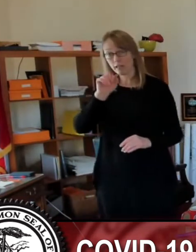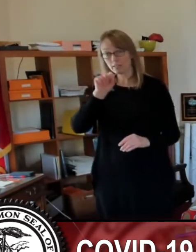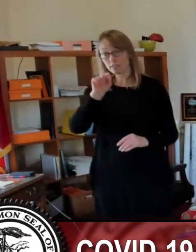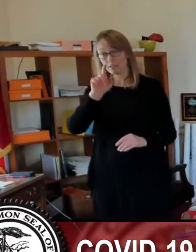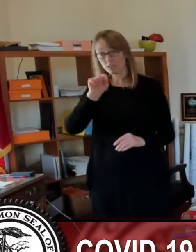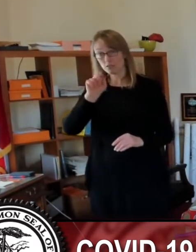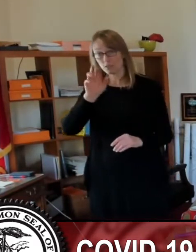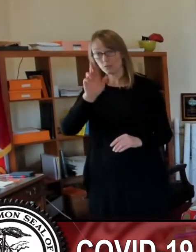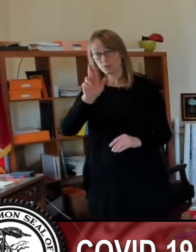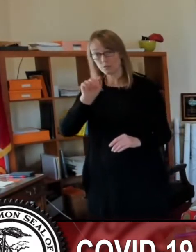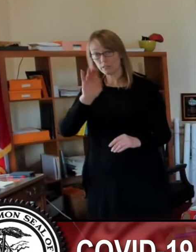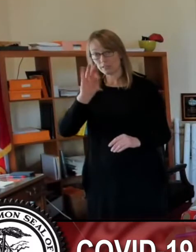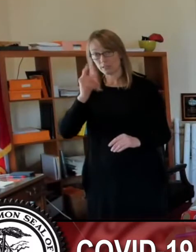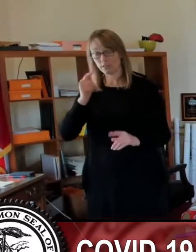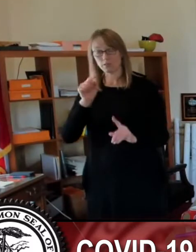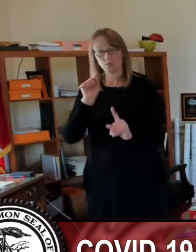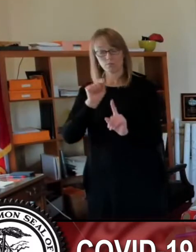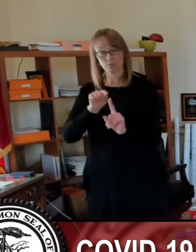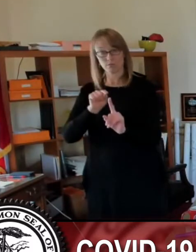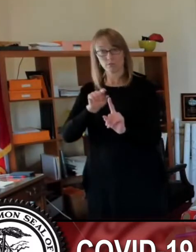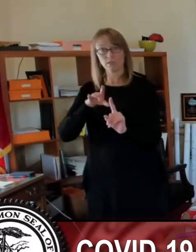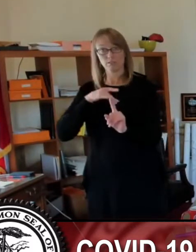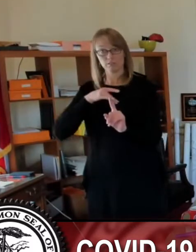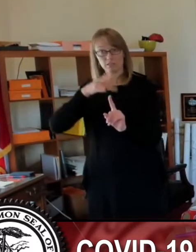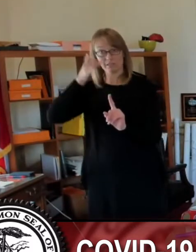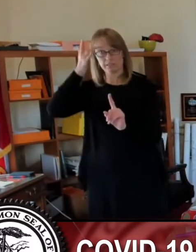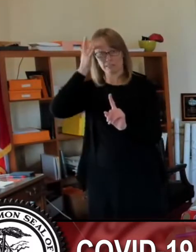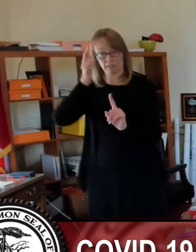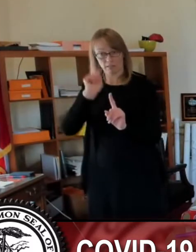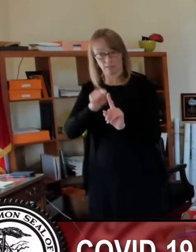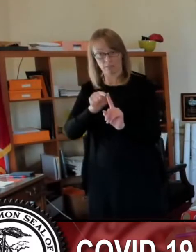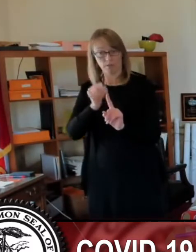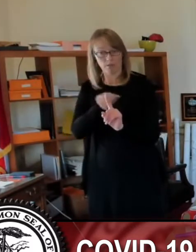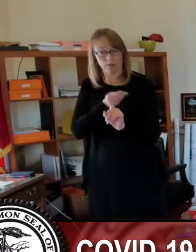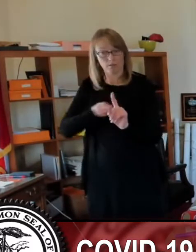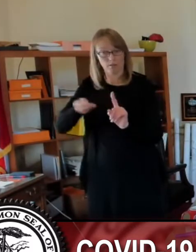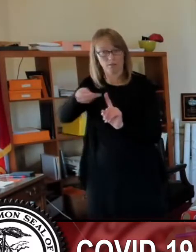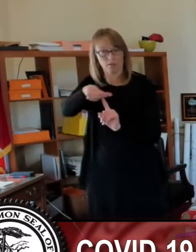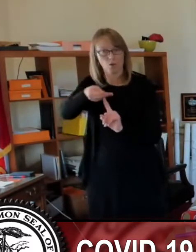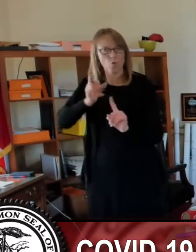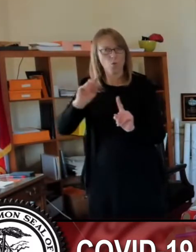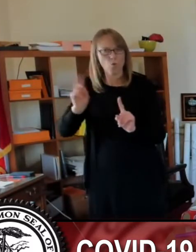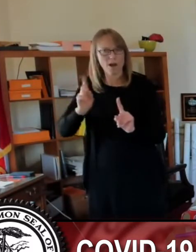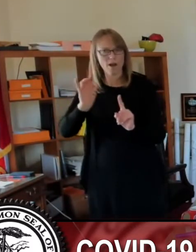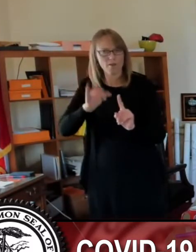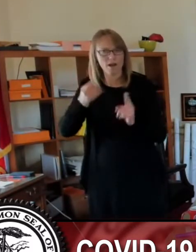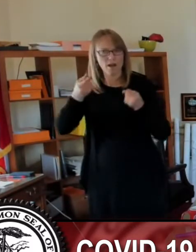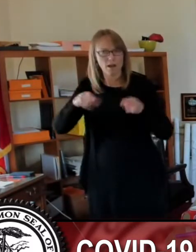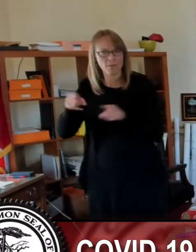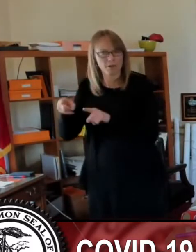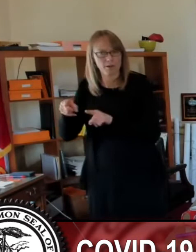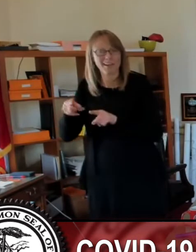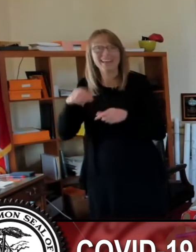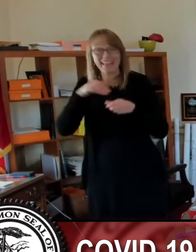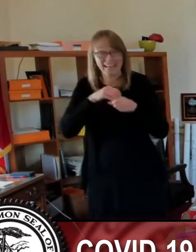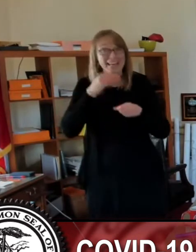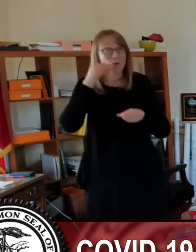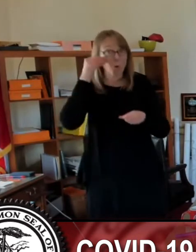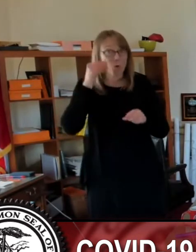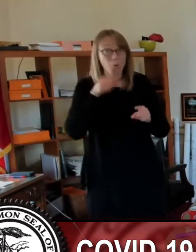indicating that it's happening in homes, happening in neighborhoods, happening among family members. When you consider